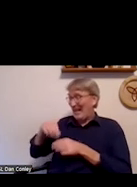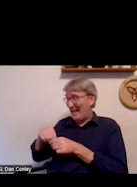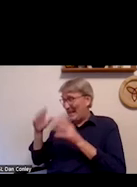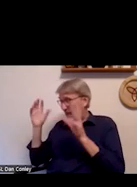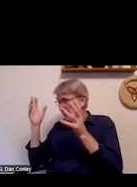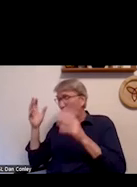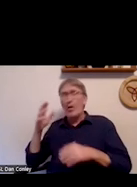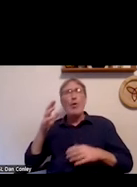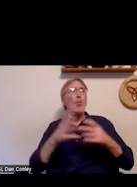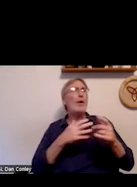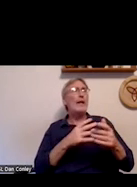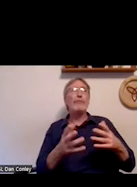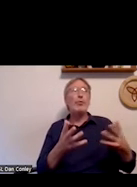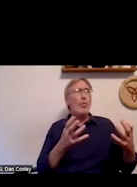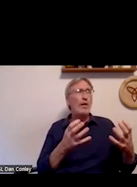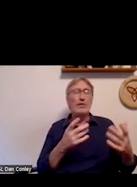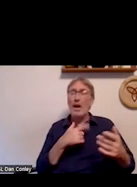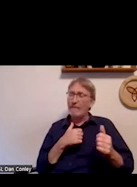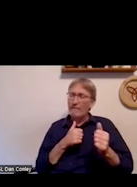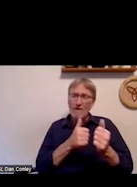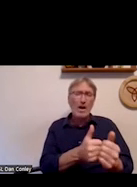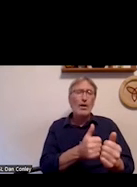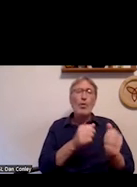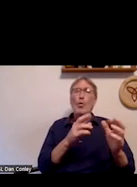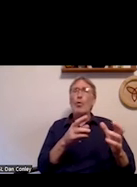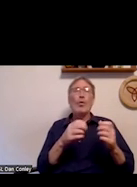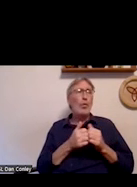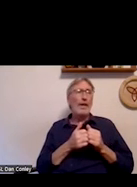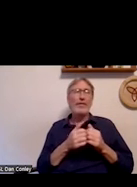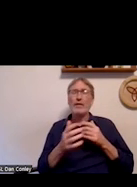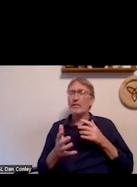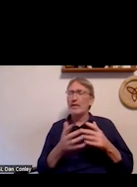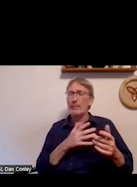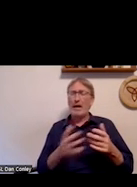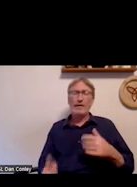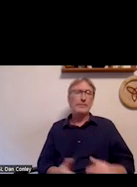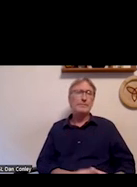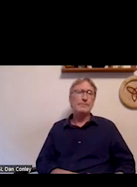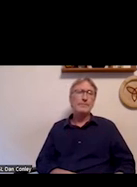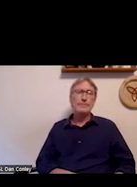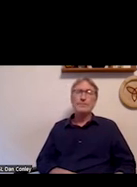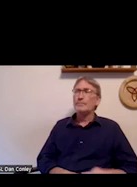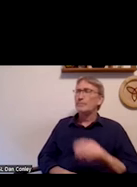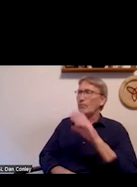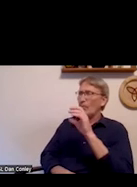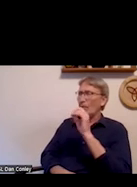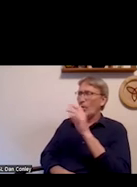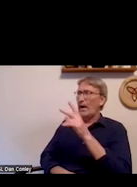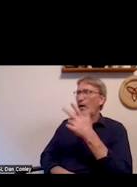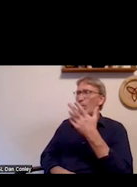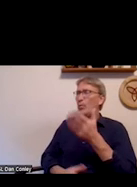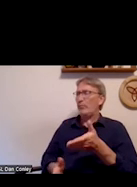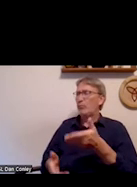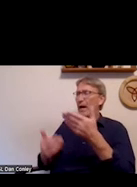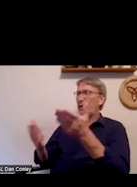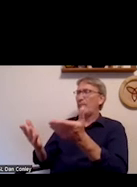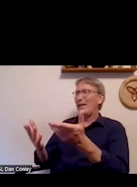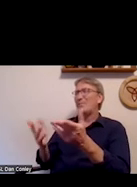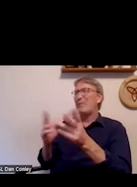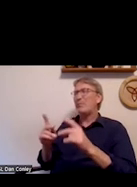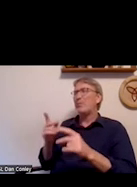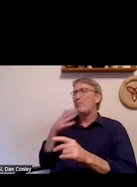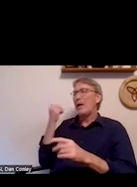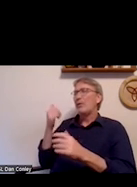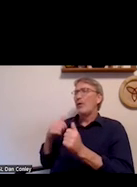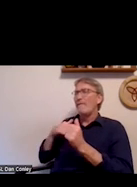best for you. If you want me to follow, I'll follow. If you want me to go with you, I can go with you. That'll be fine. So we oftentimes recommend to folks to follow us down. That way you